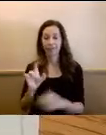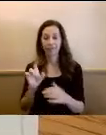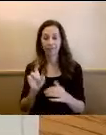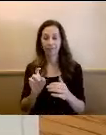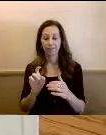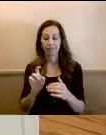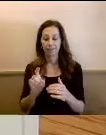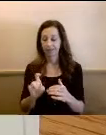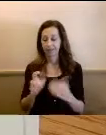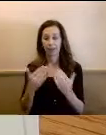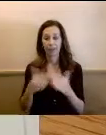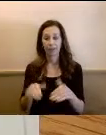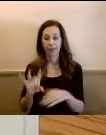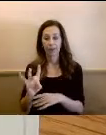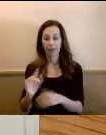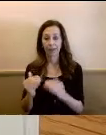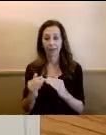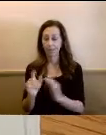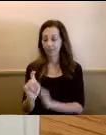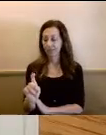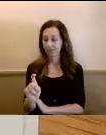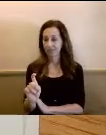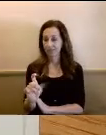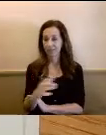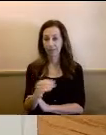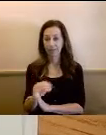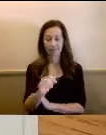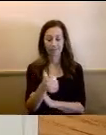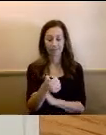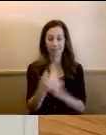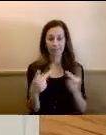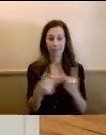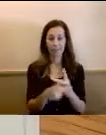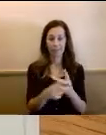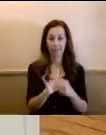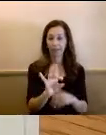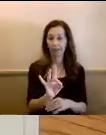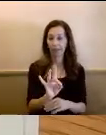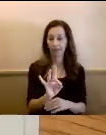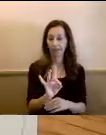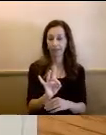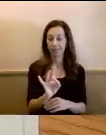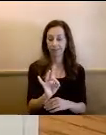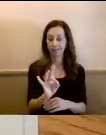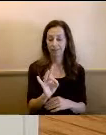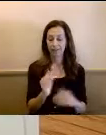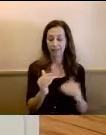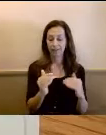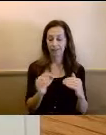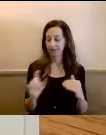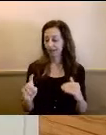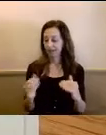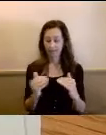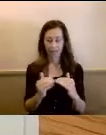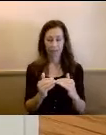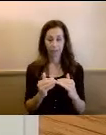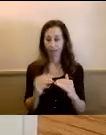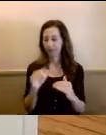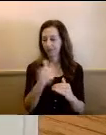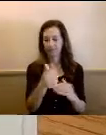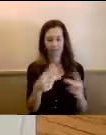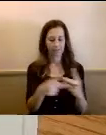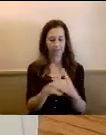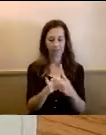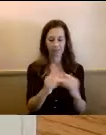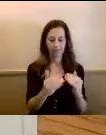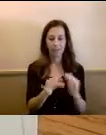8x divided by 8 is x, and 10 times 8, x equals 10 times